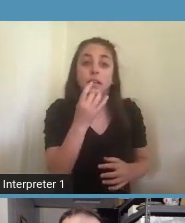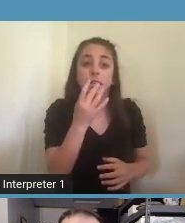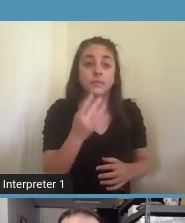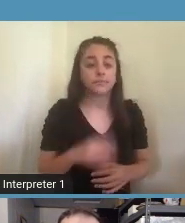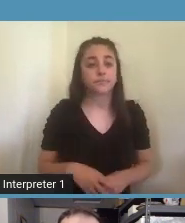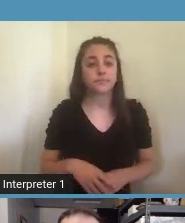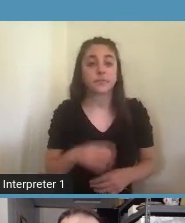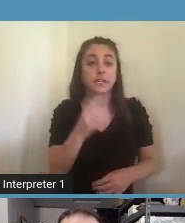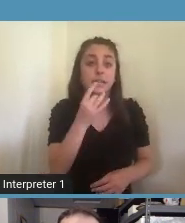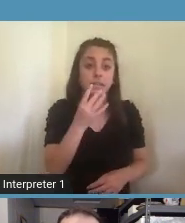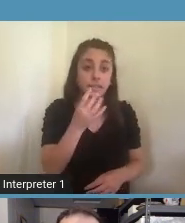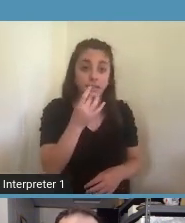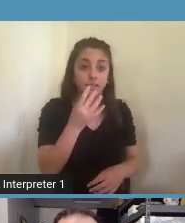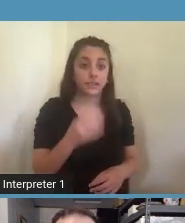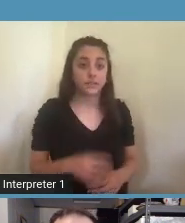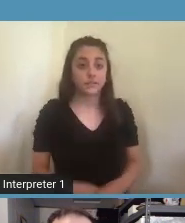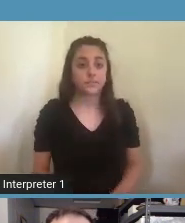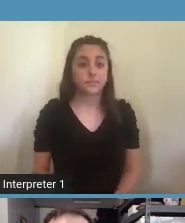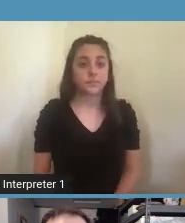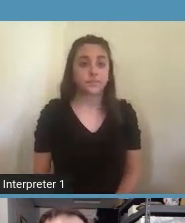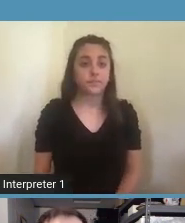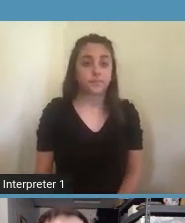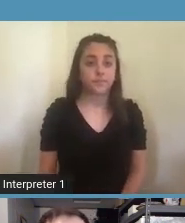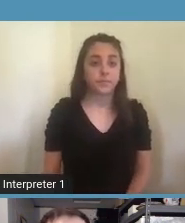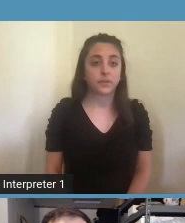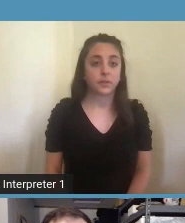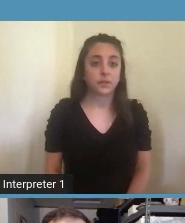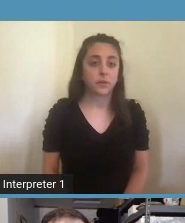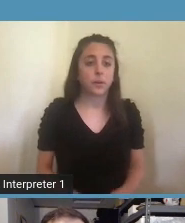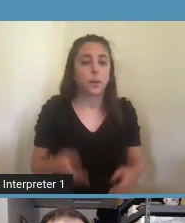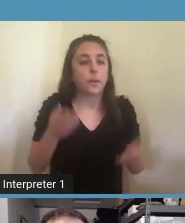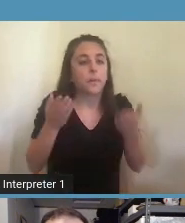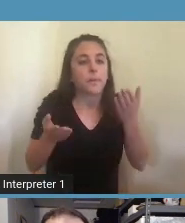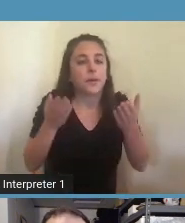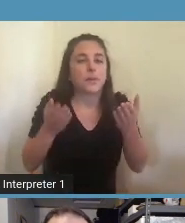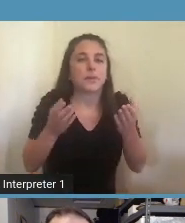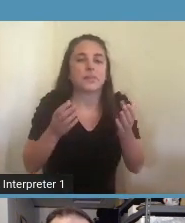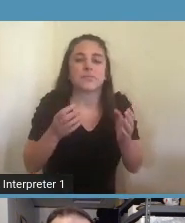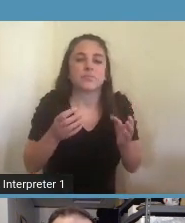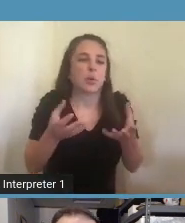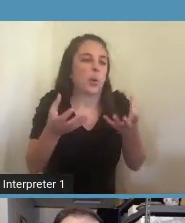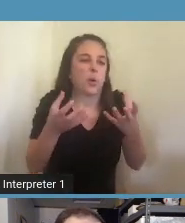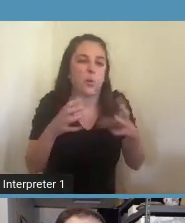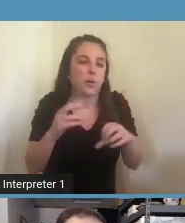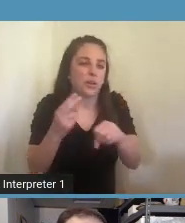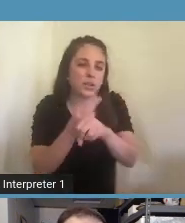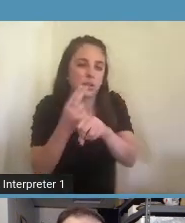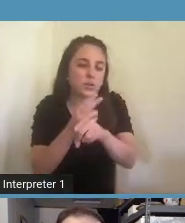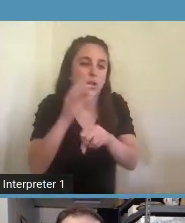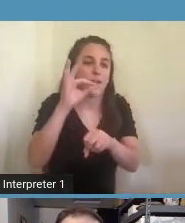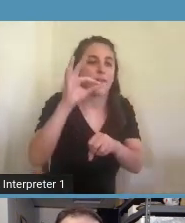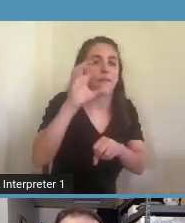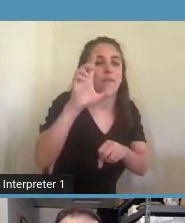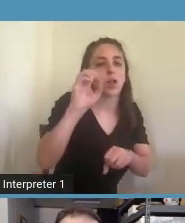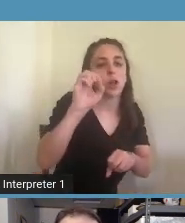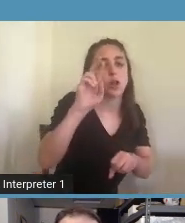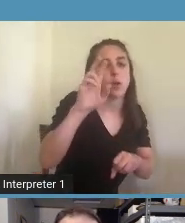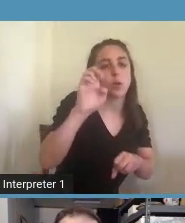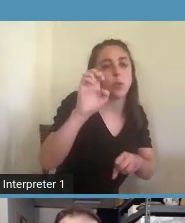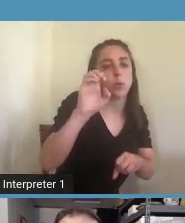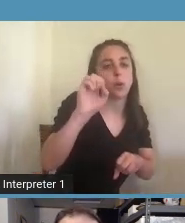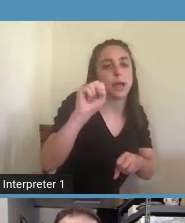lighting that you probably wouldn't want to use is fluorescent lighting. They